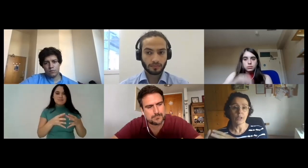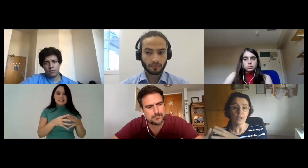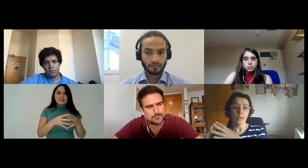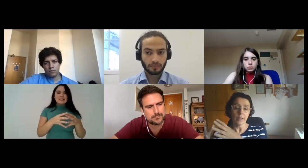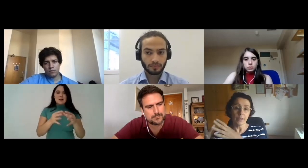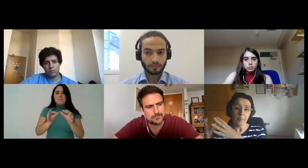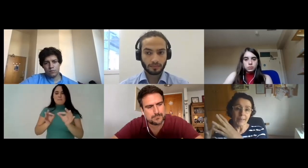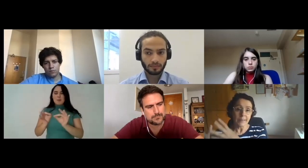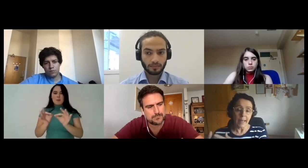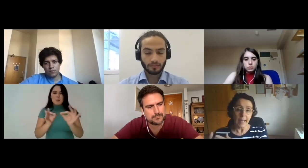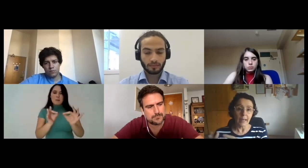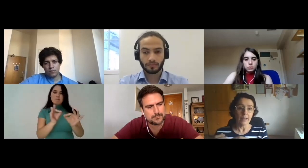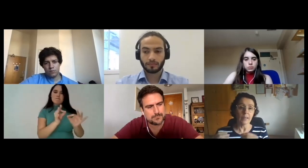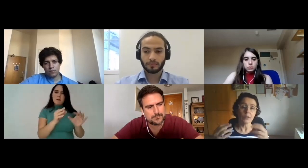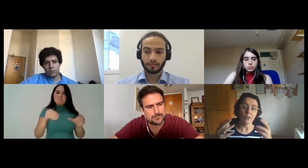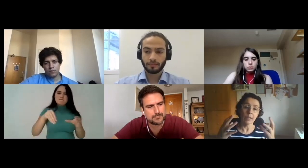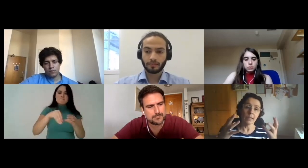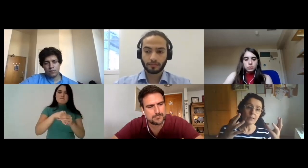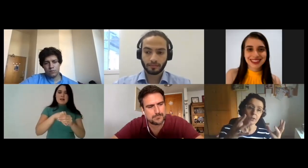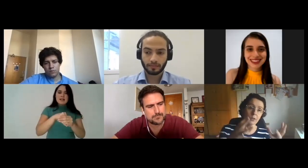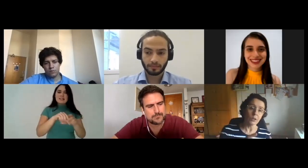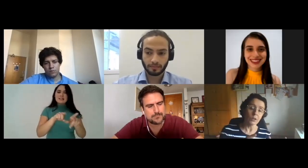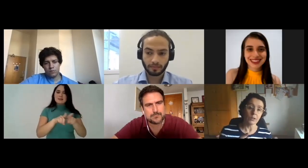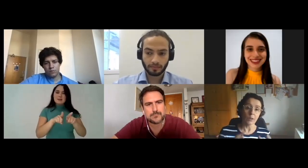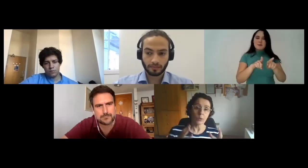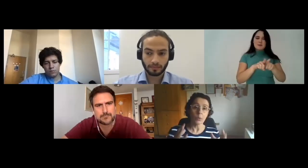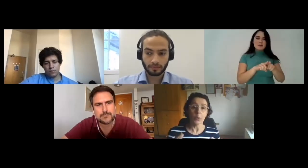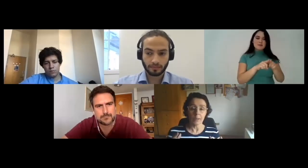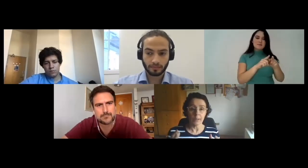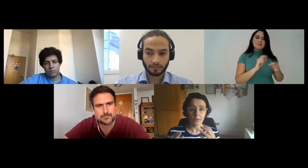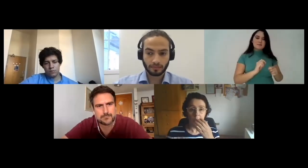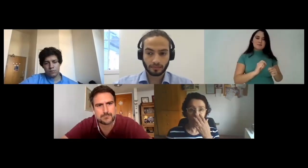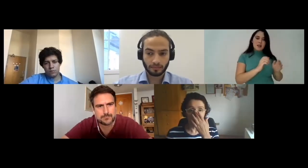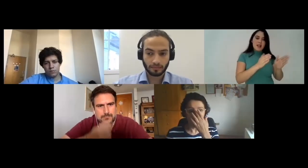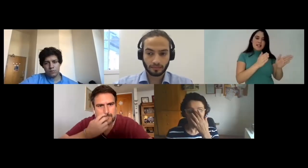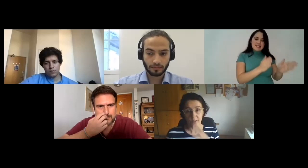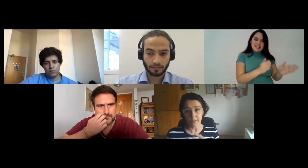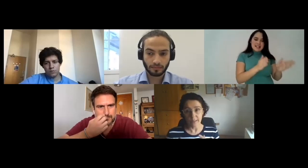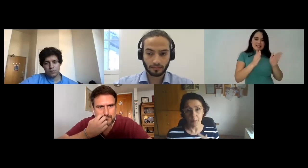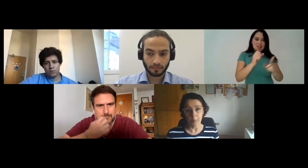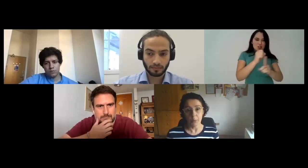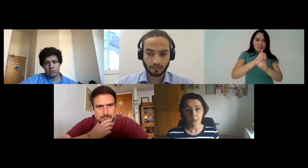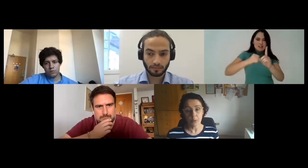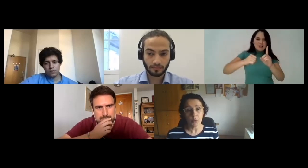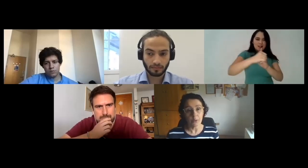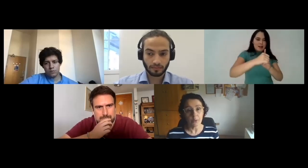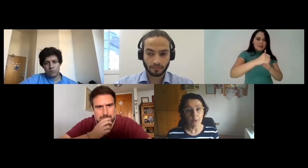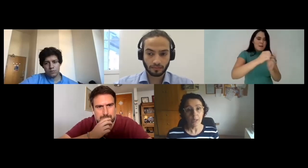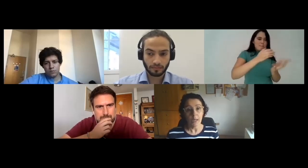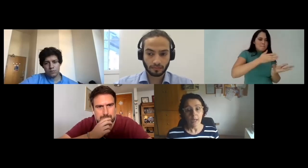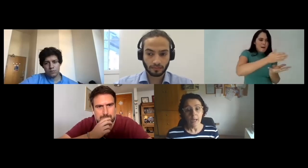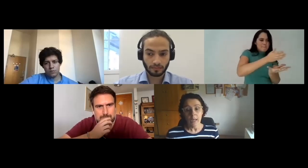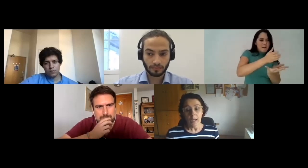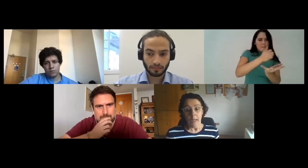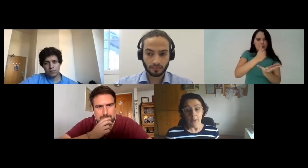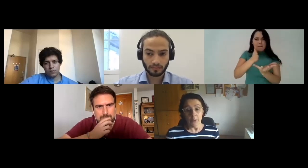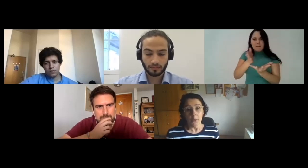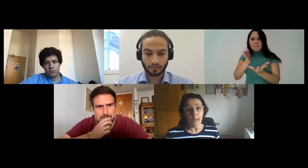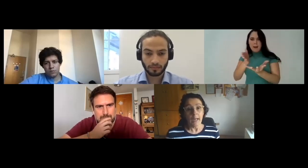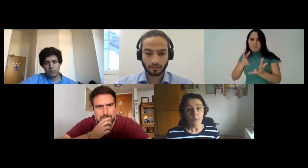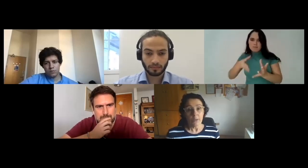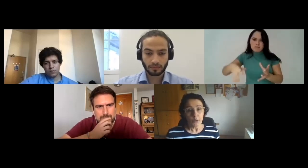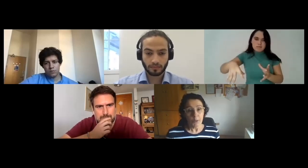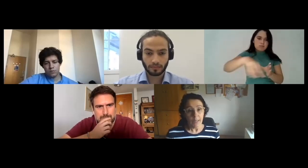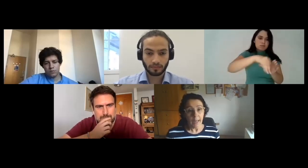the different from different groups from different uh sectors of the